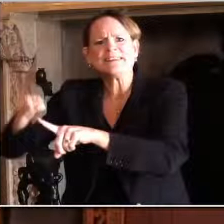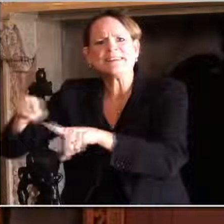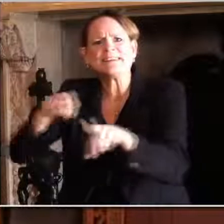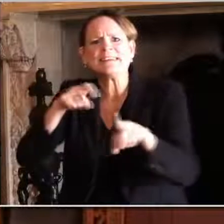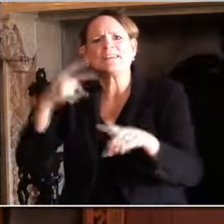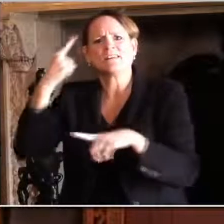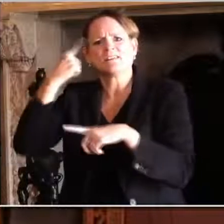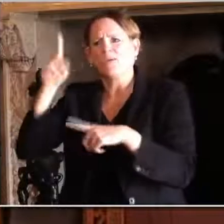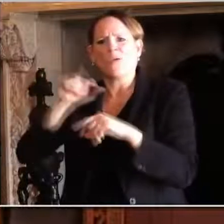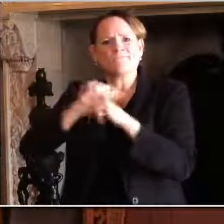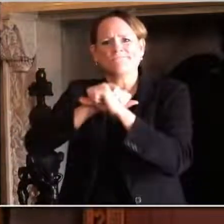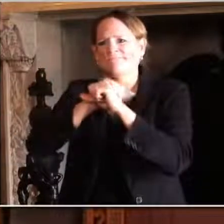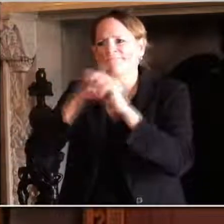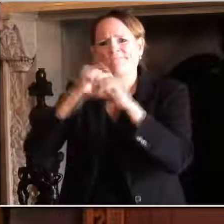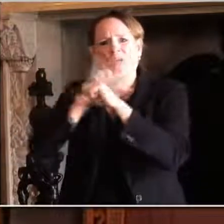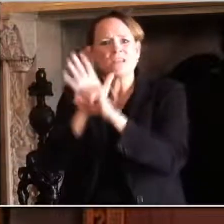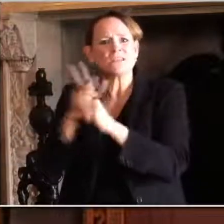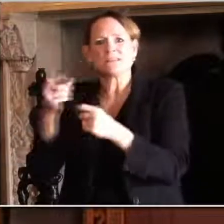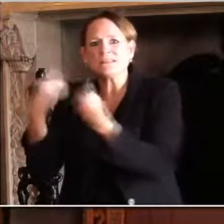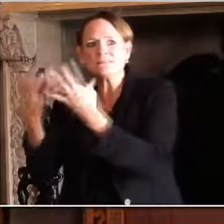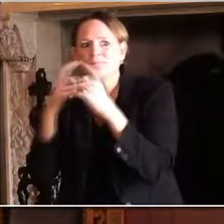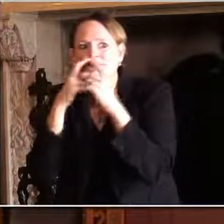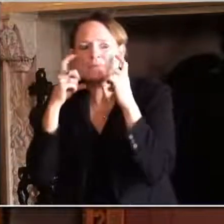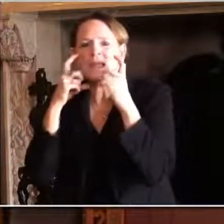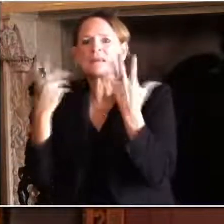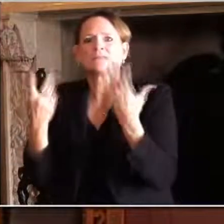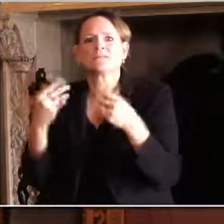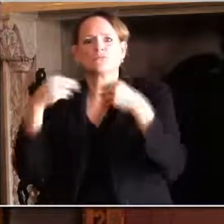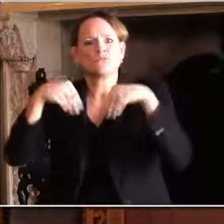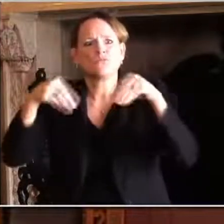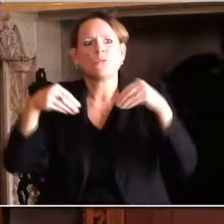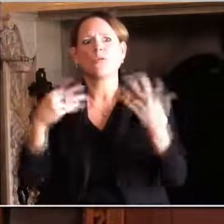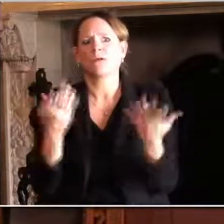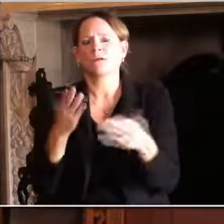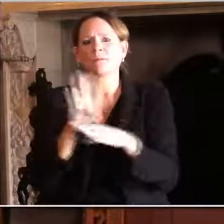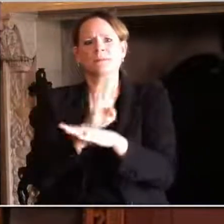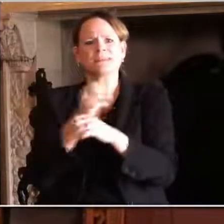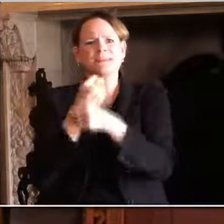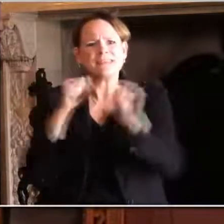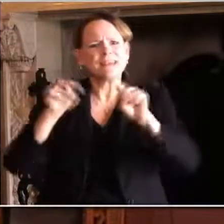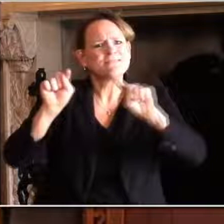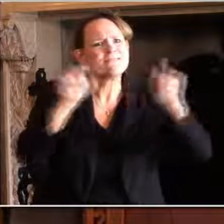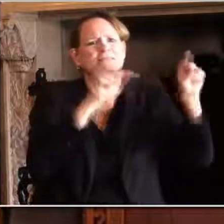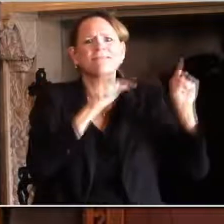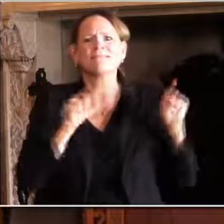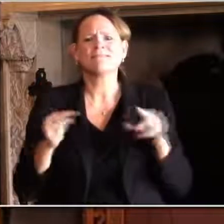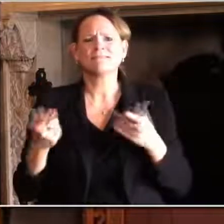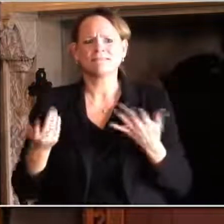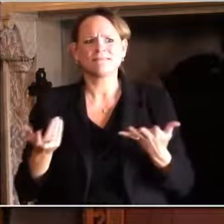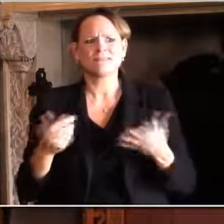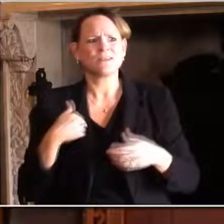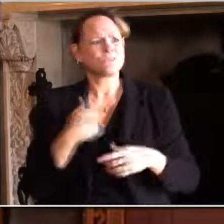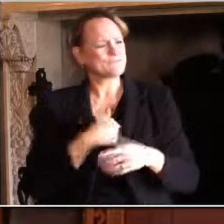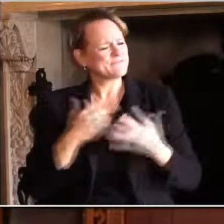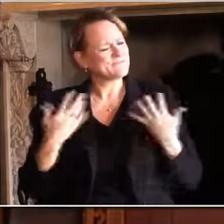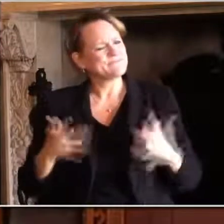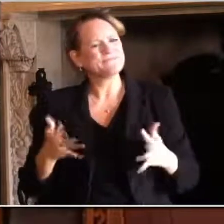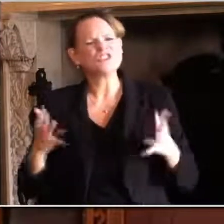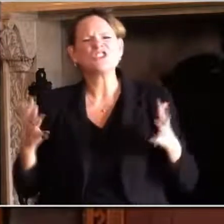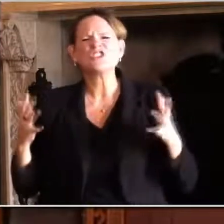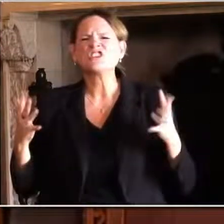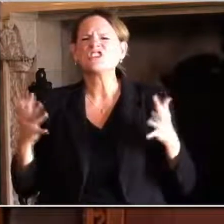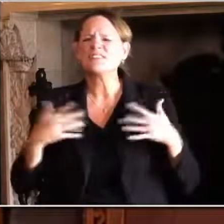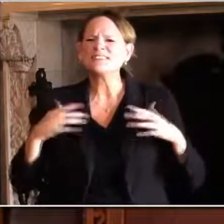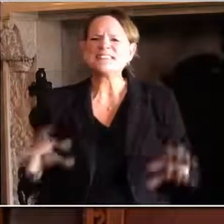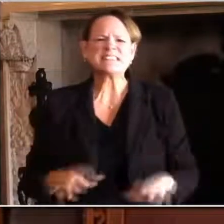their workplaces and their stores are safe and people are doing the right thing. So we have done a lot of